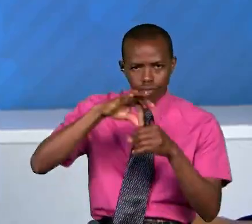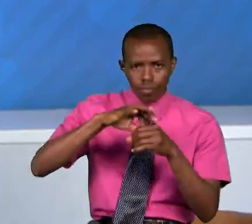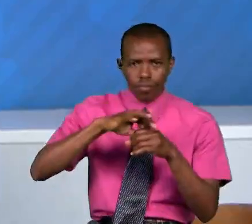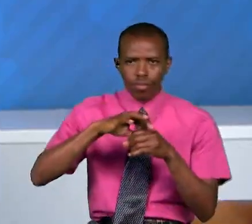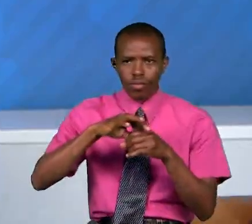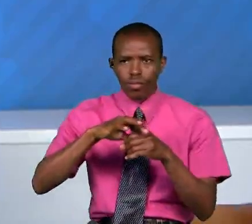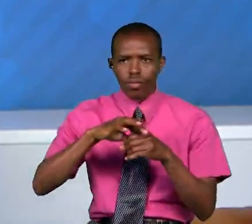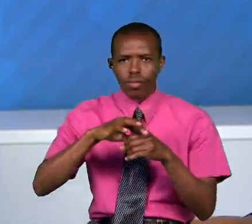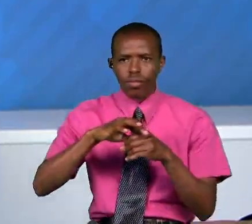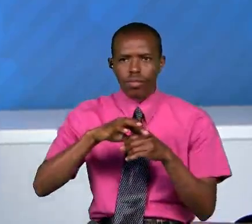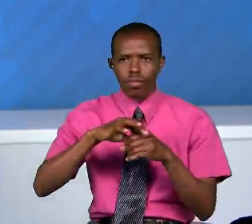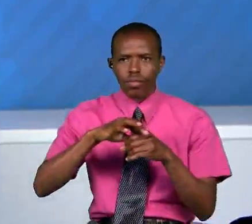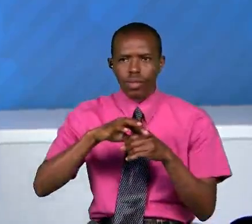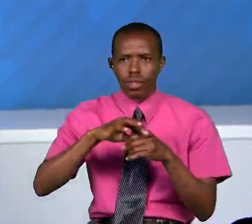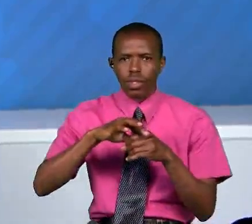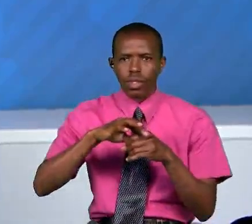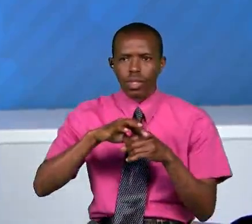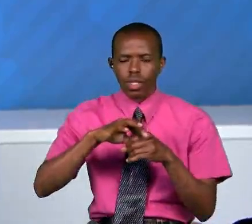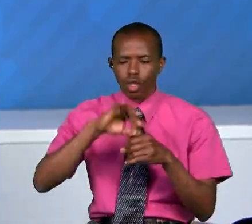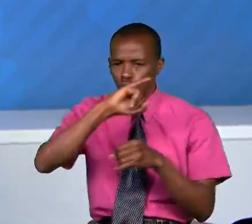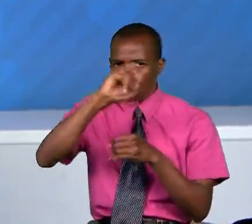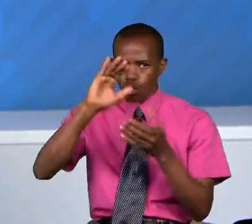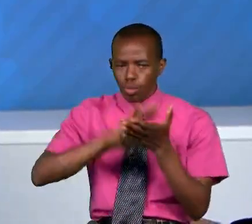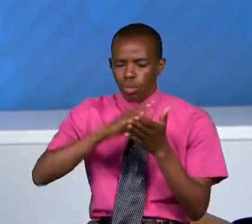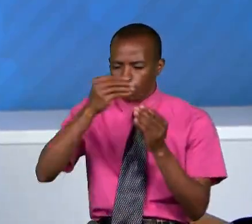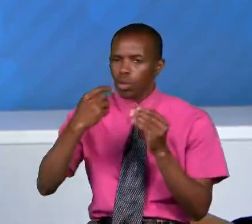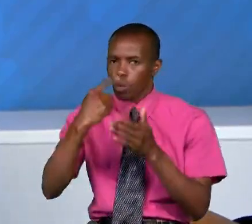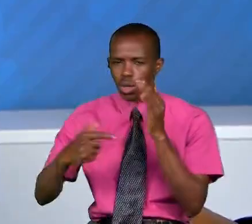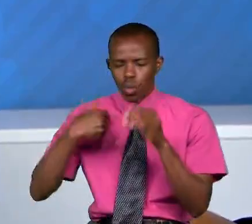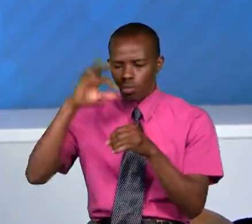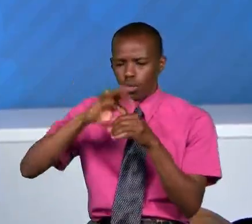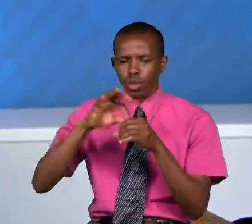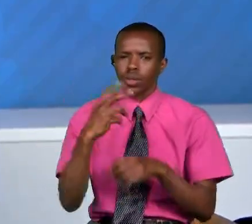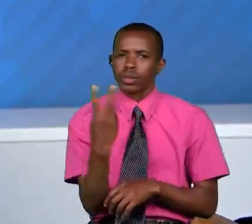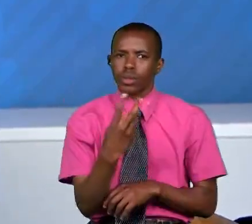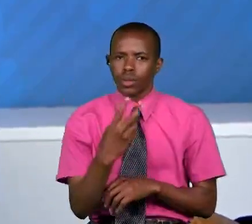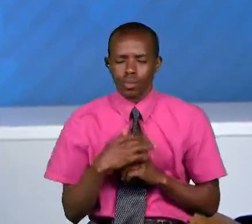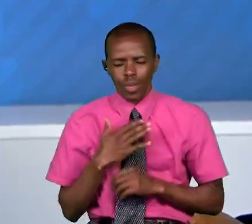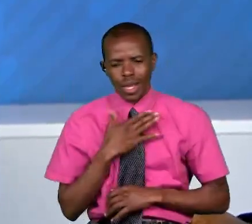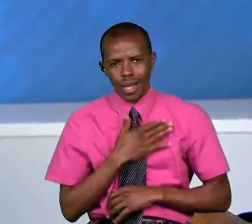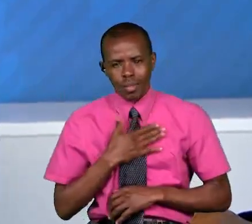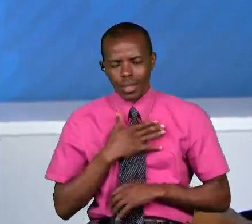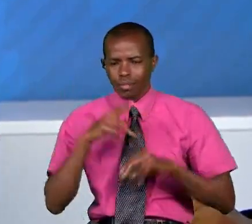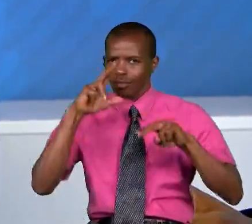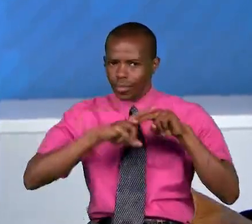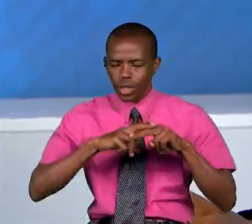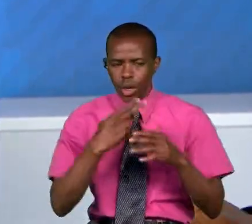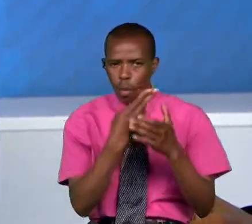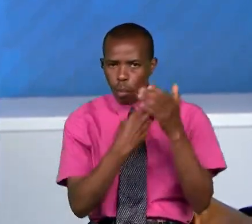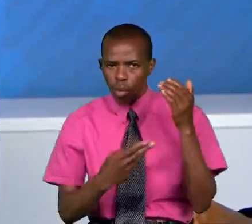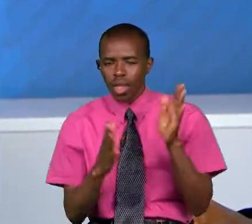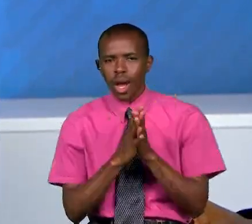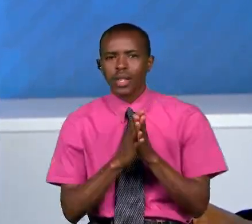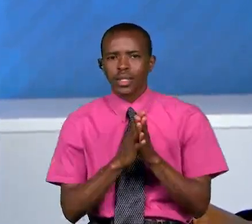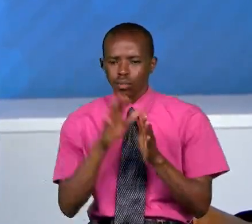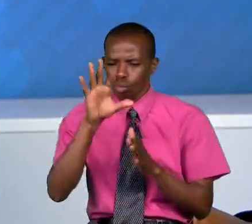for those who elected the candidates in the Jubilee ticket would say, you know, we elected the two of you. So kindly sit down, both of you, and show us the